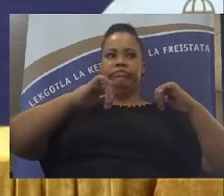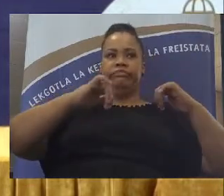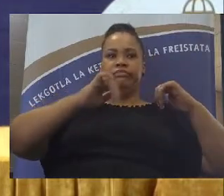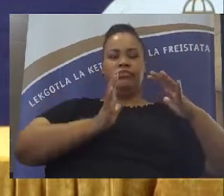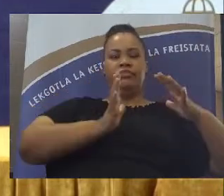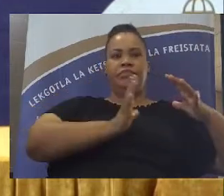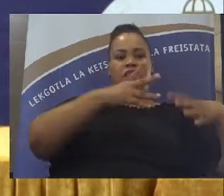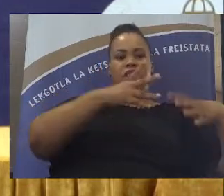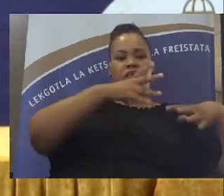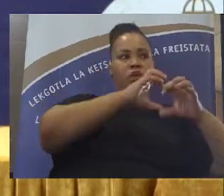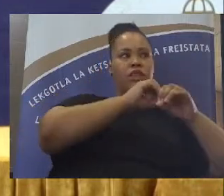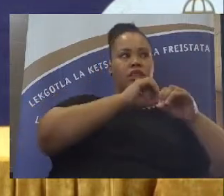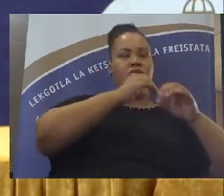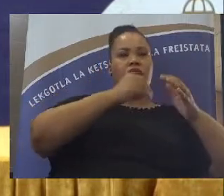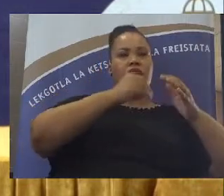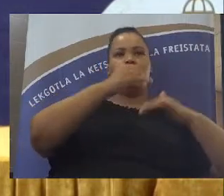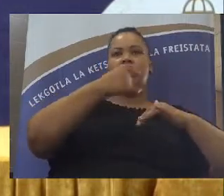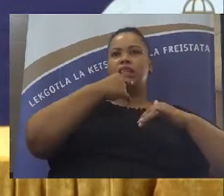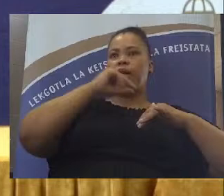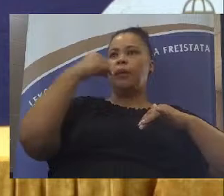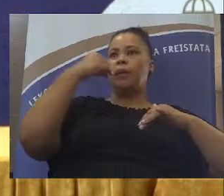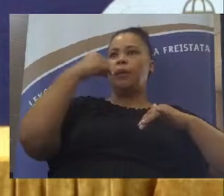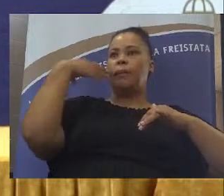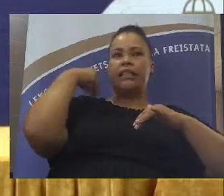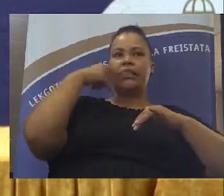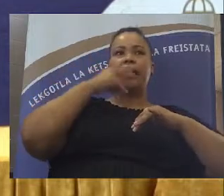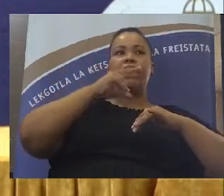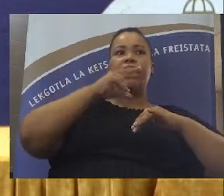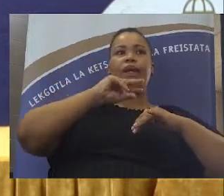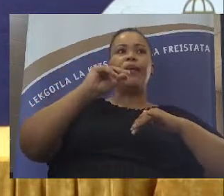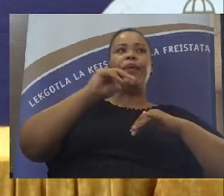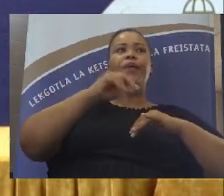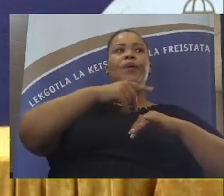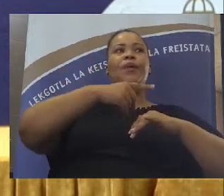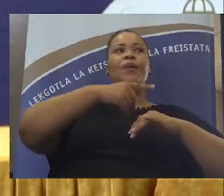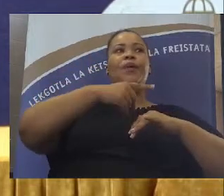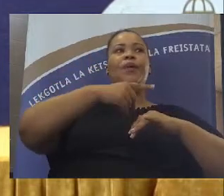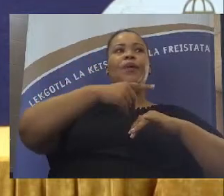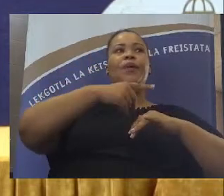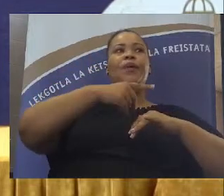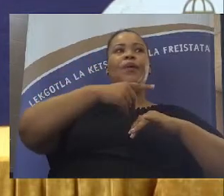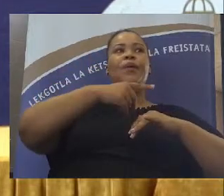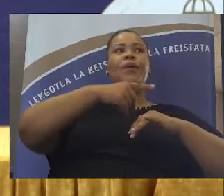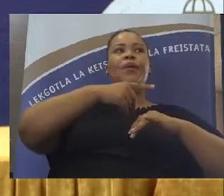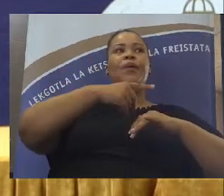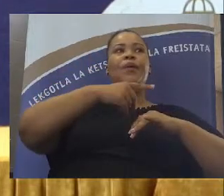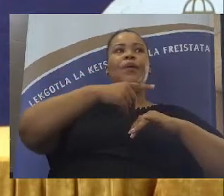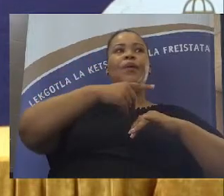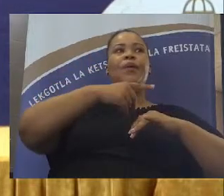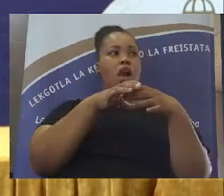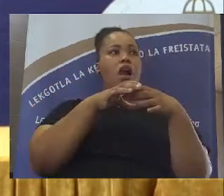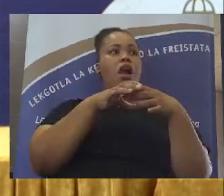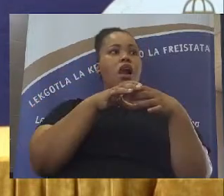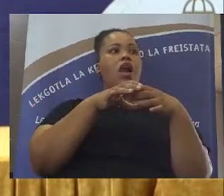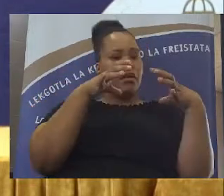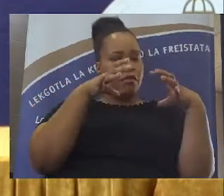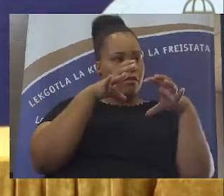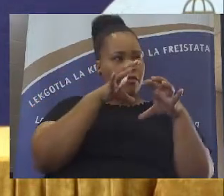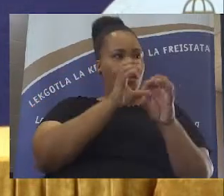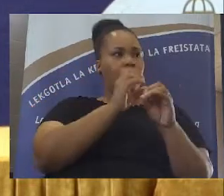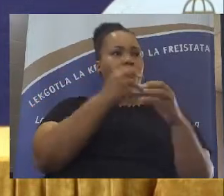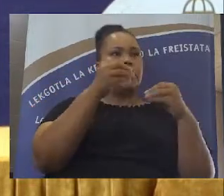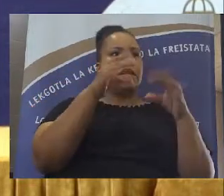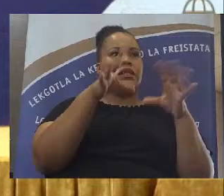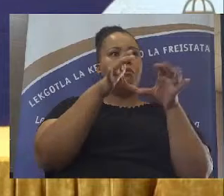and then it was said no. Minister said no. We must do for small businesses that needs to be done for small businesses. So